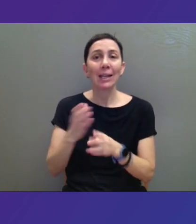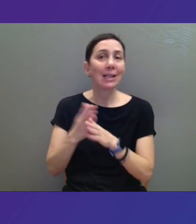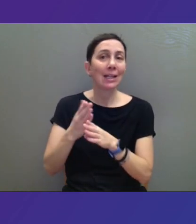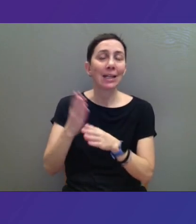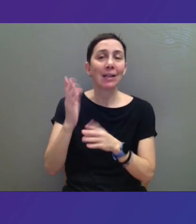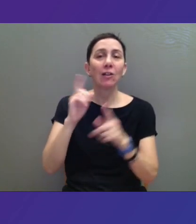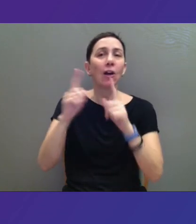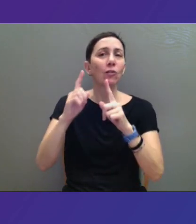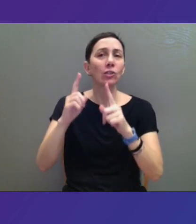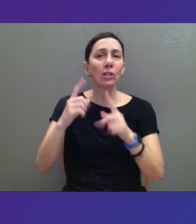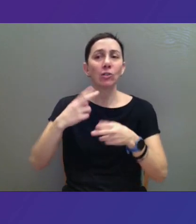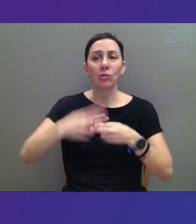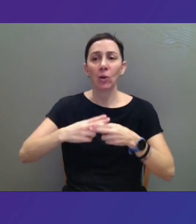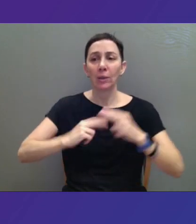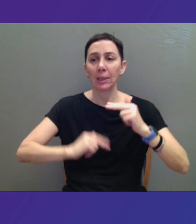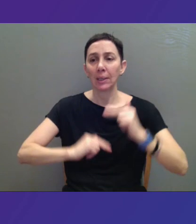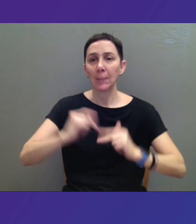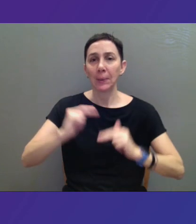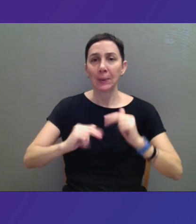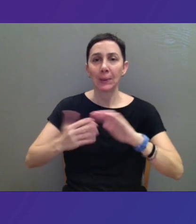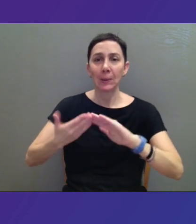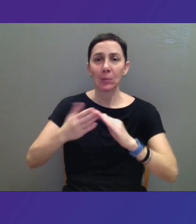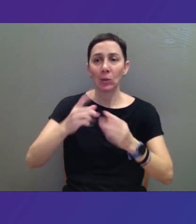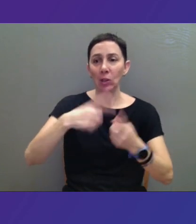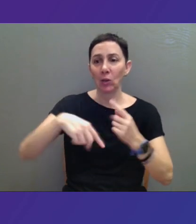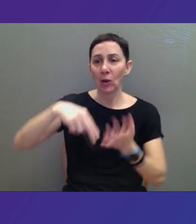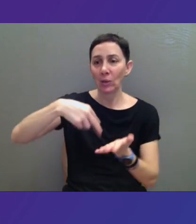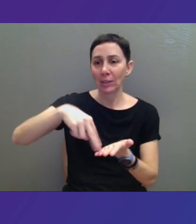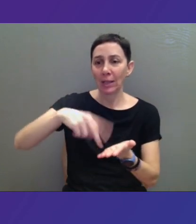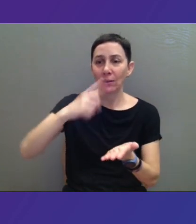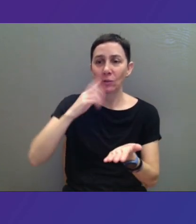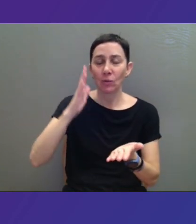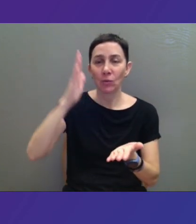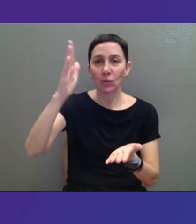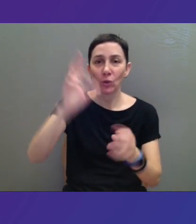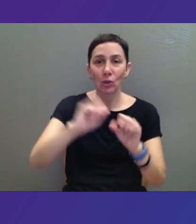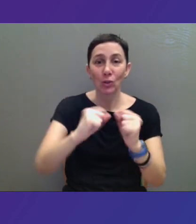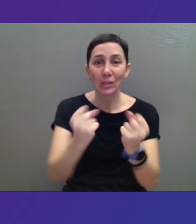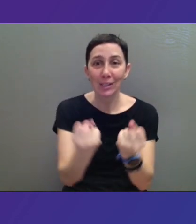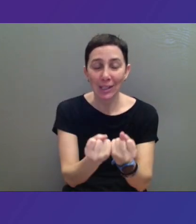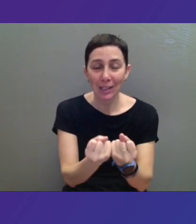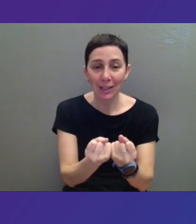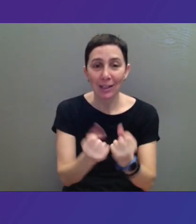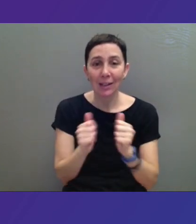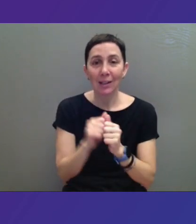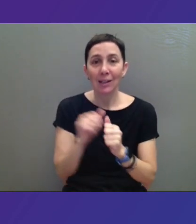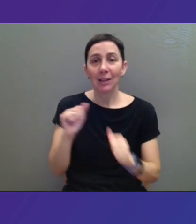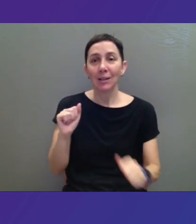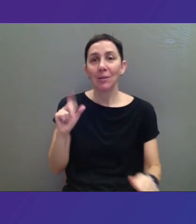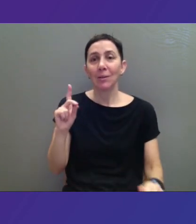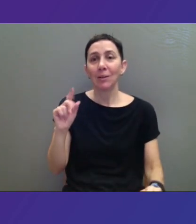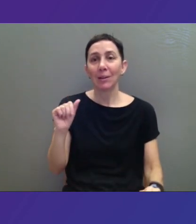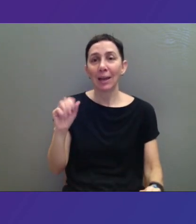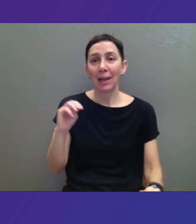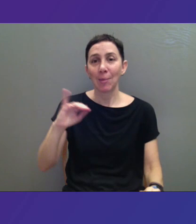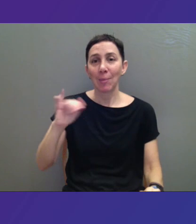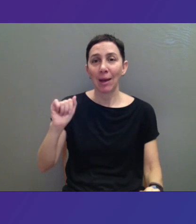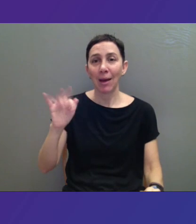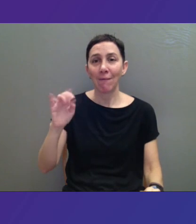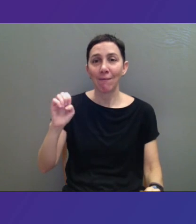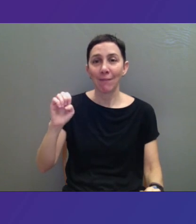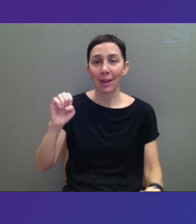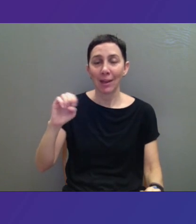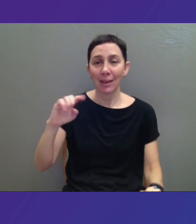entitled Building Community Around Dance for a Future Society. It will feature Adam Hafez, Chris